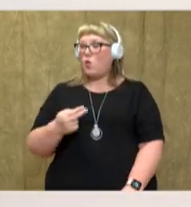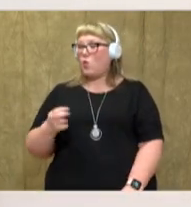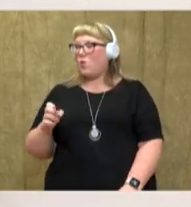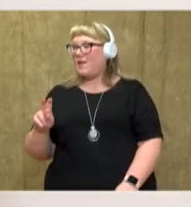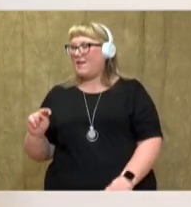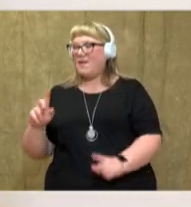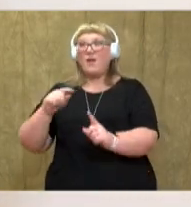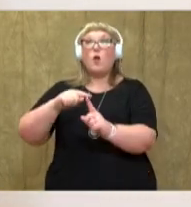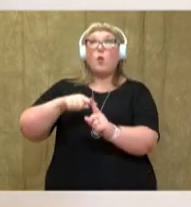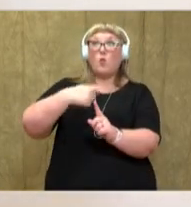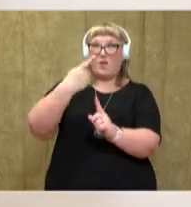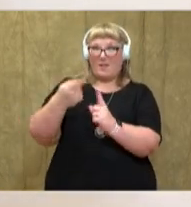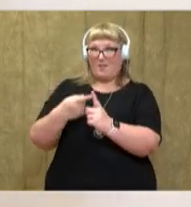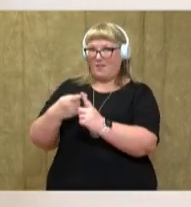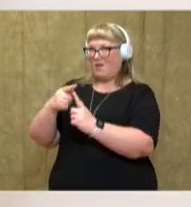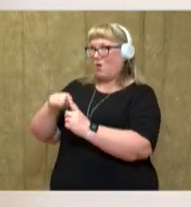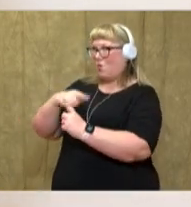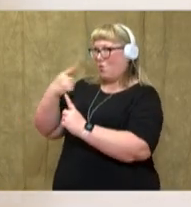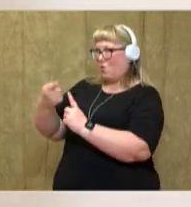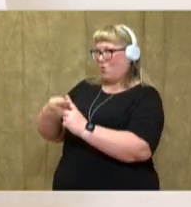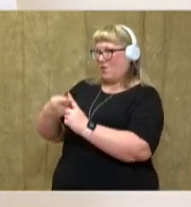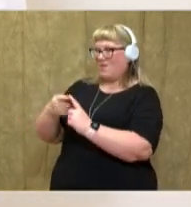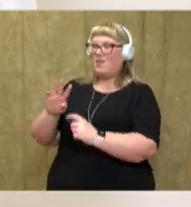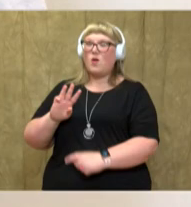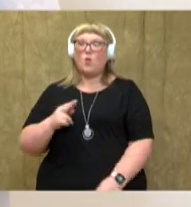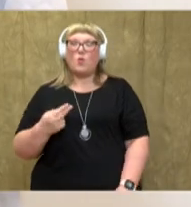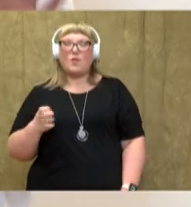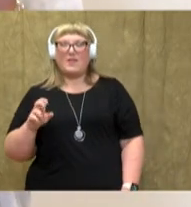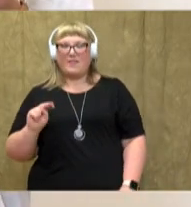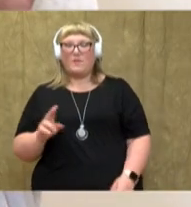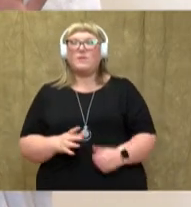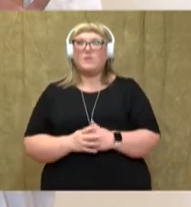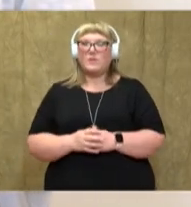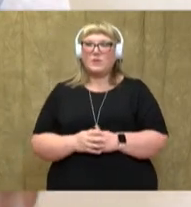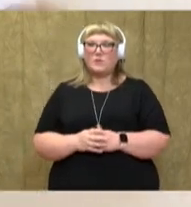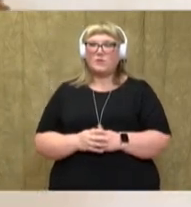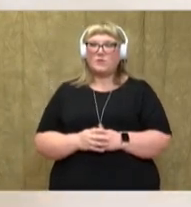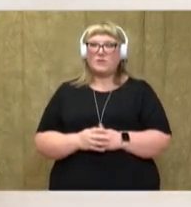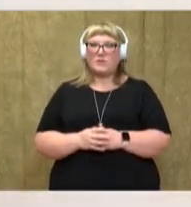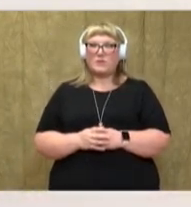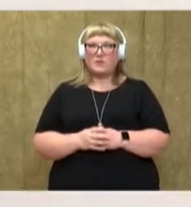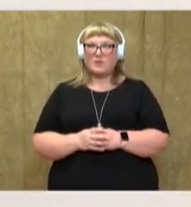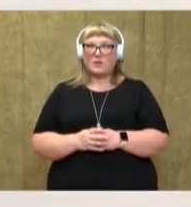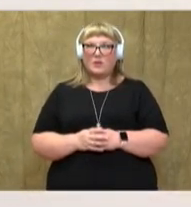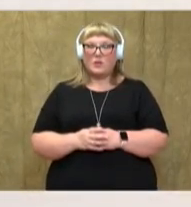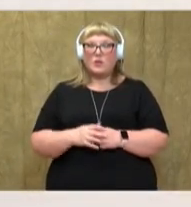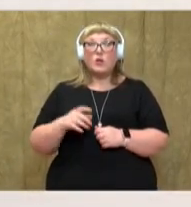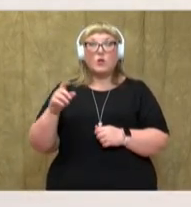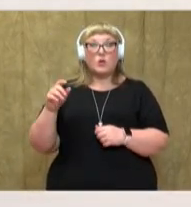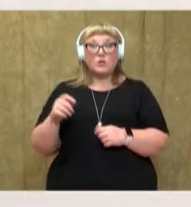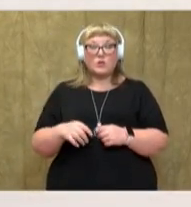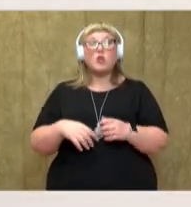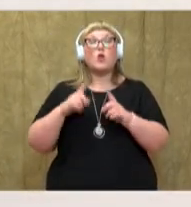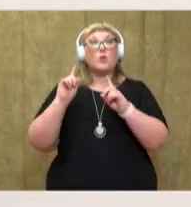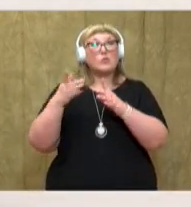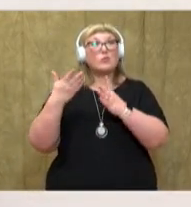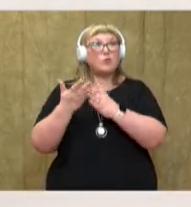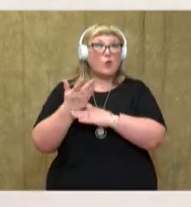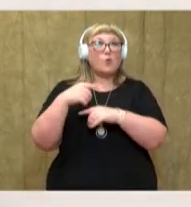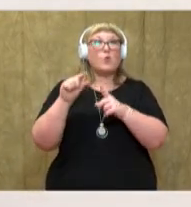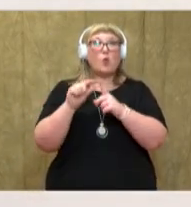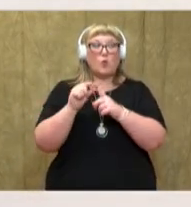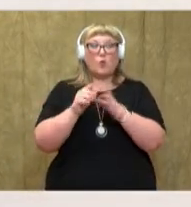When. When. Very good. When. Let's take it. Use your fingers. Go through. Segment